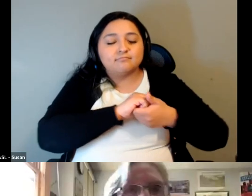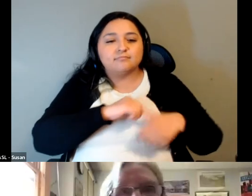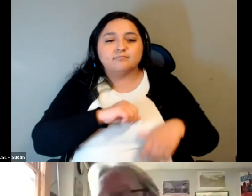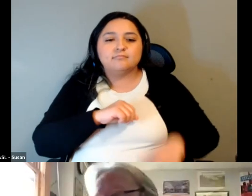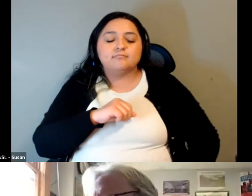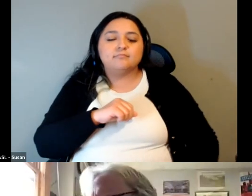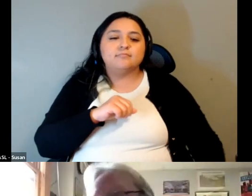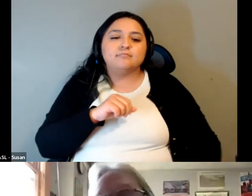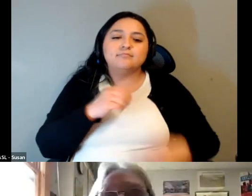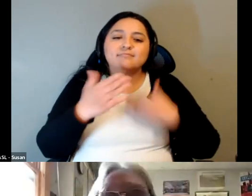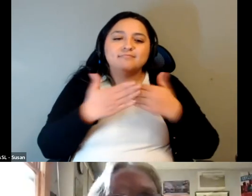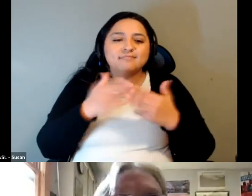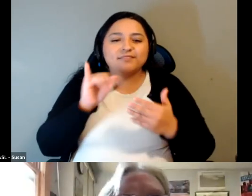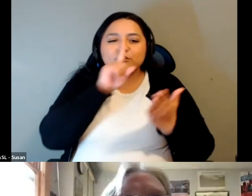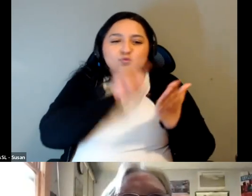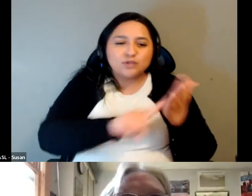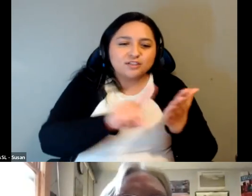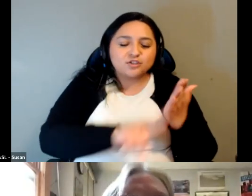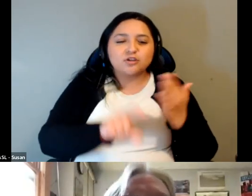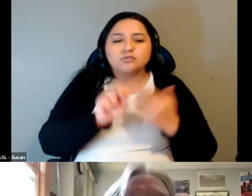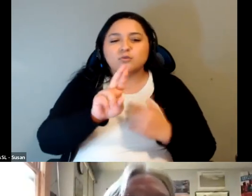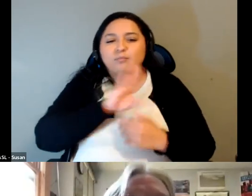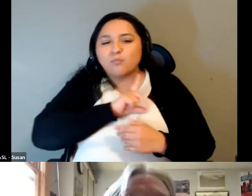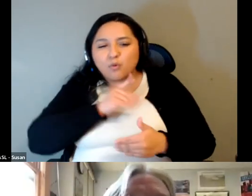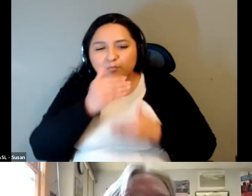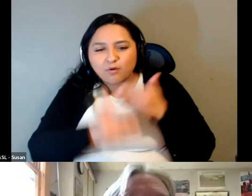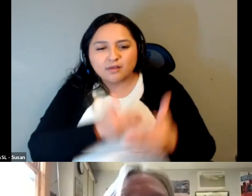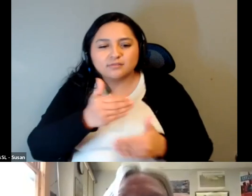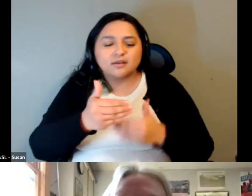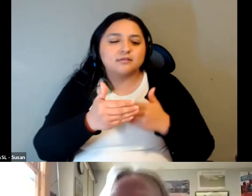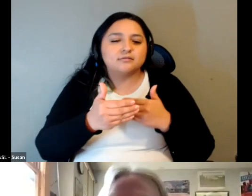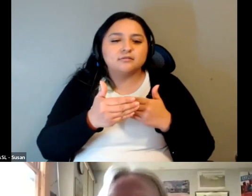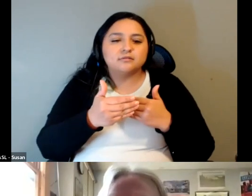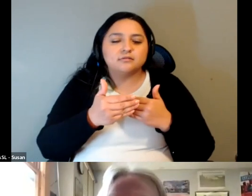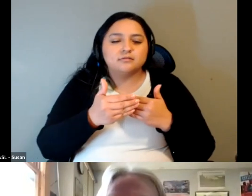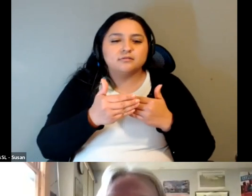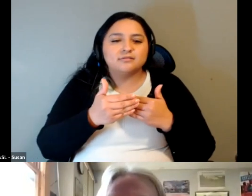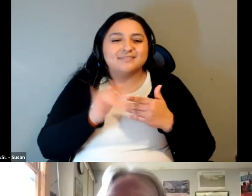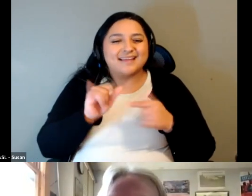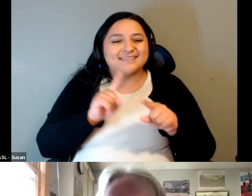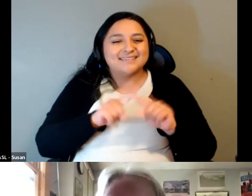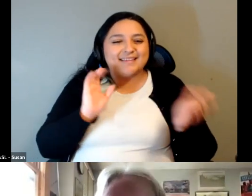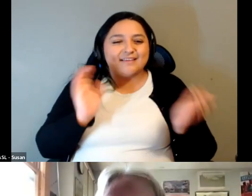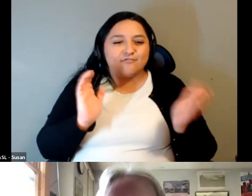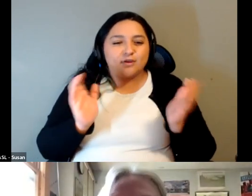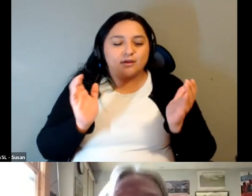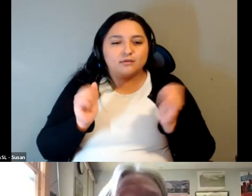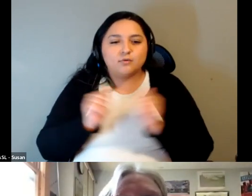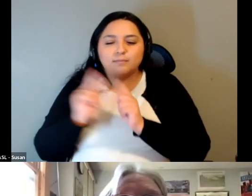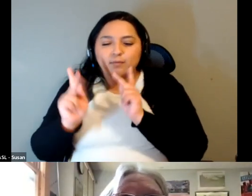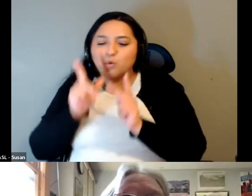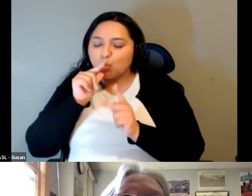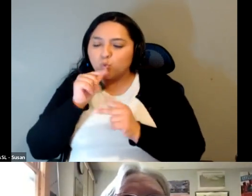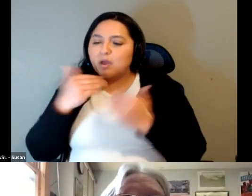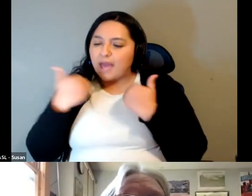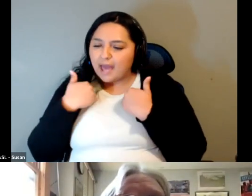or organizing process or a board process, versus people coming up with an agenda beforehand and then saying, oh,